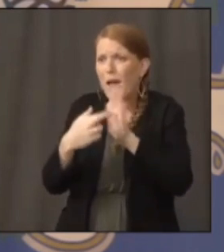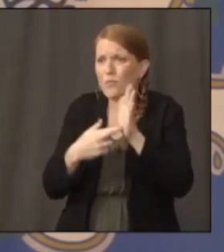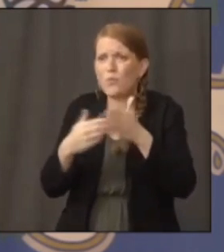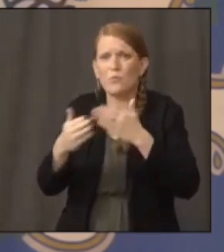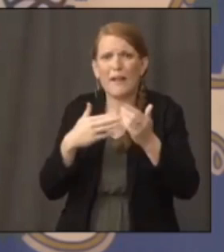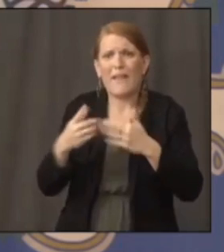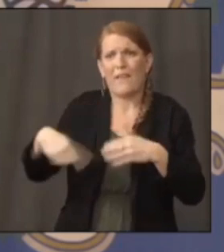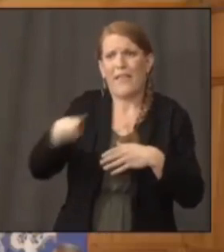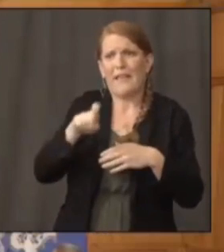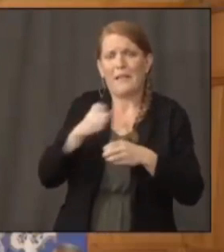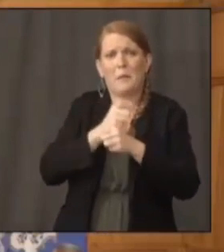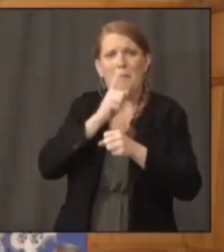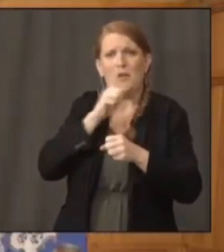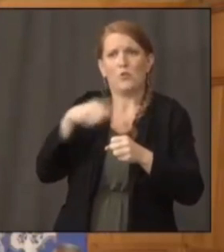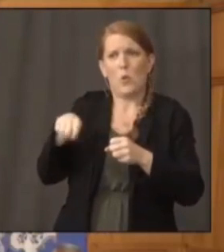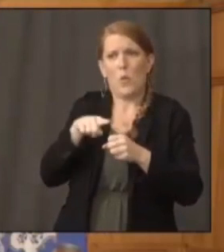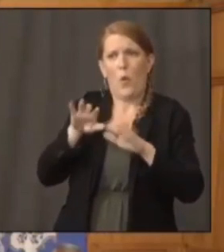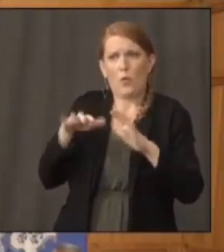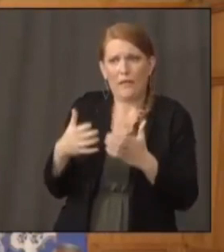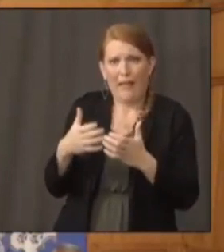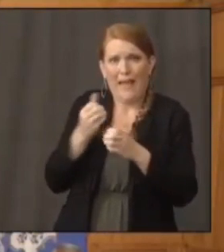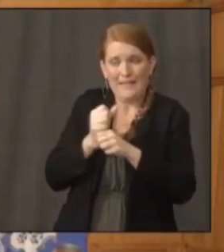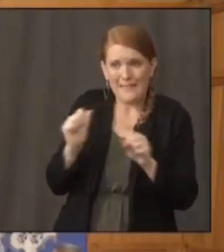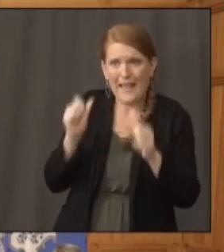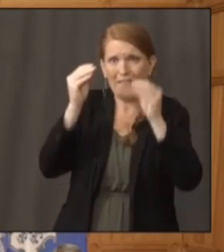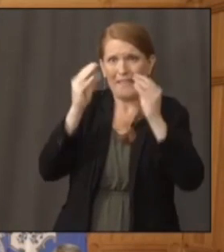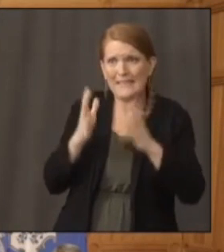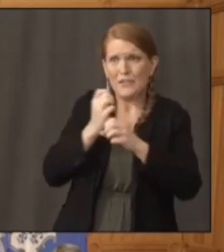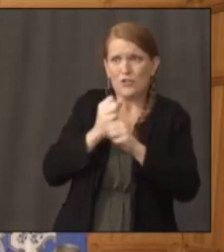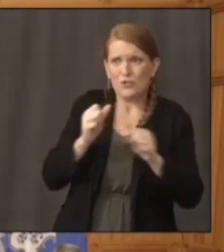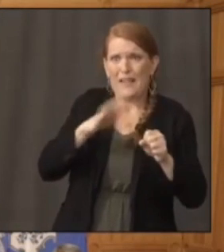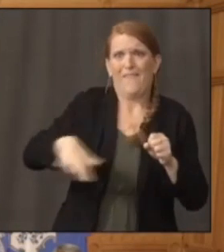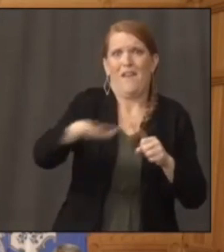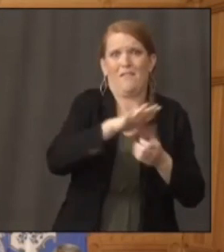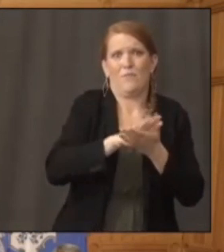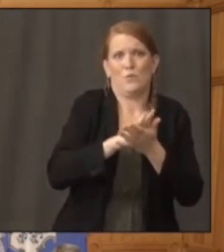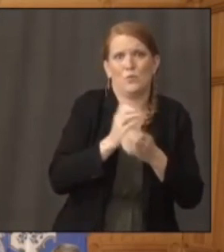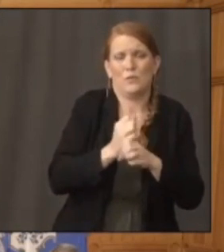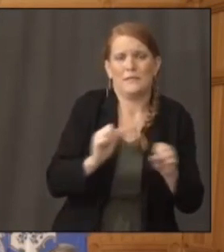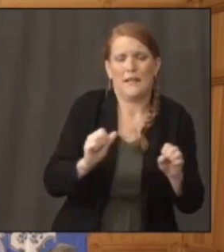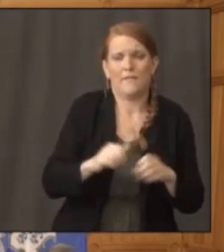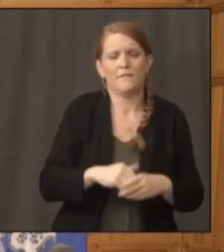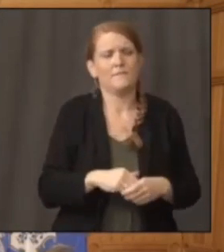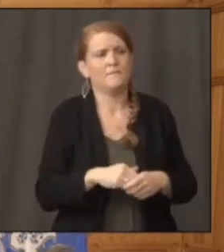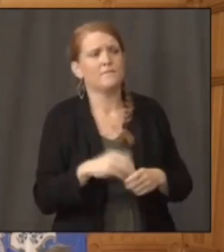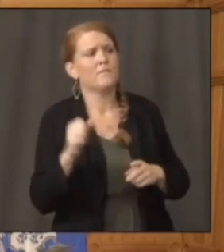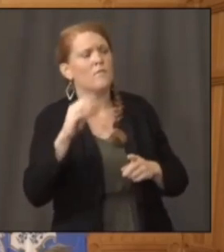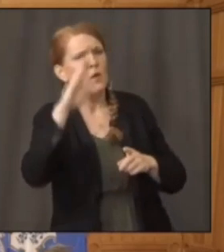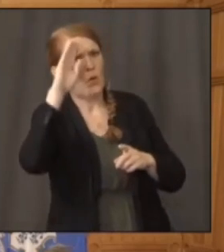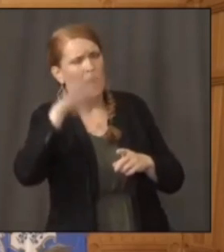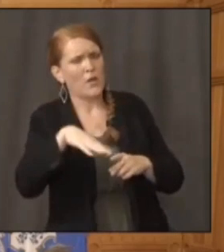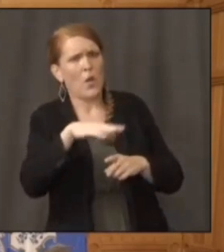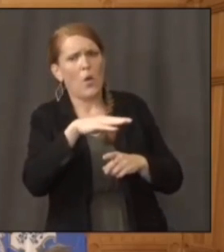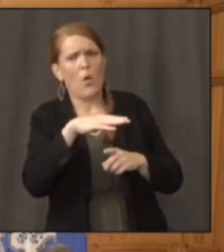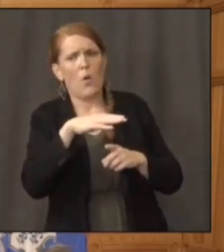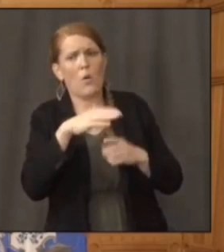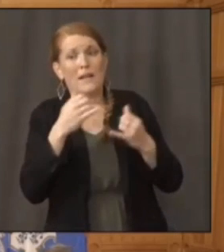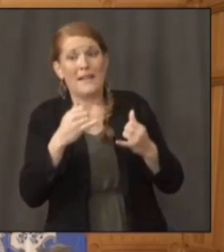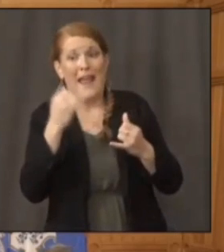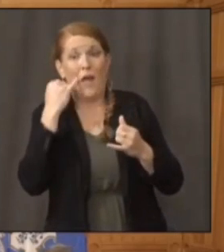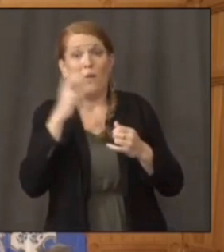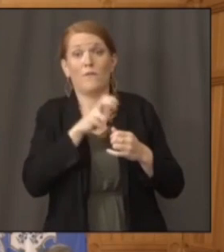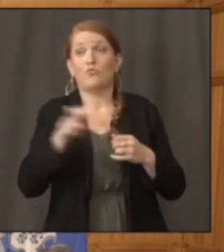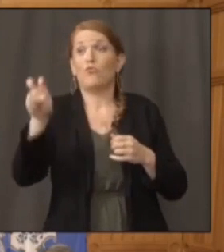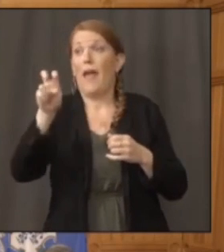safe. All right, and the travel quarantine, the travel advisory, 14 days coming into Connecticut from now more than